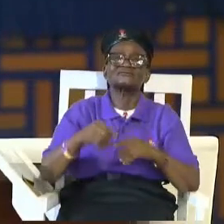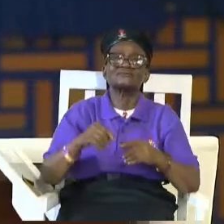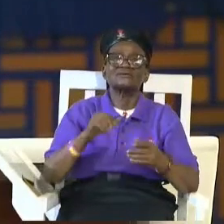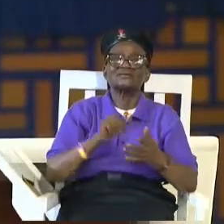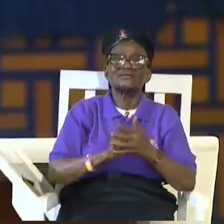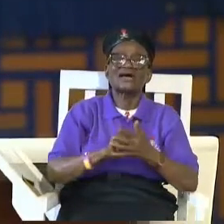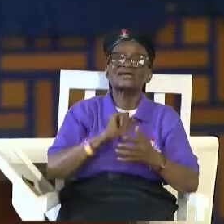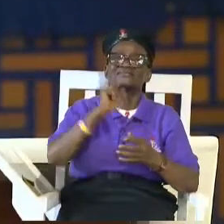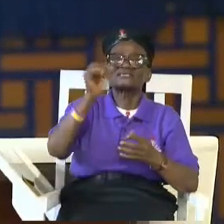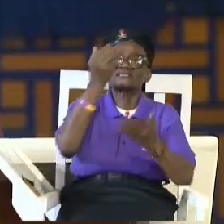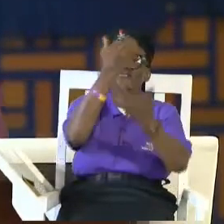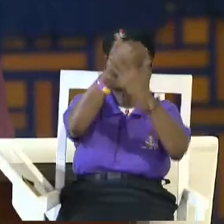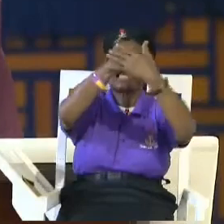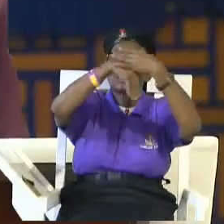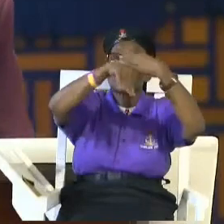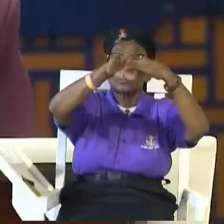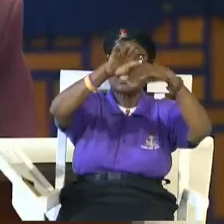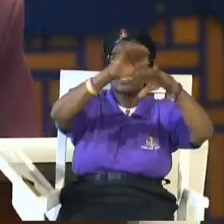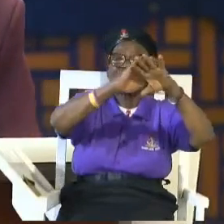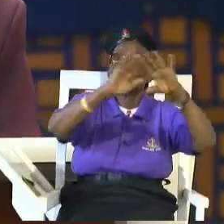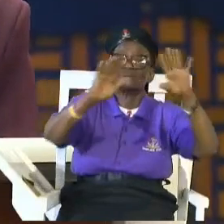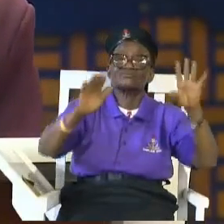That's heaven.